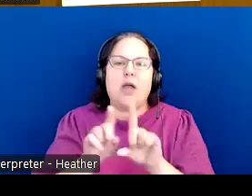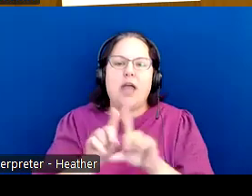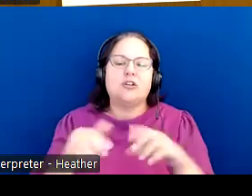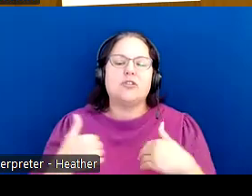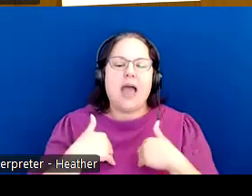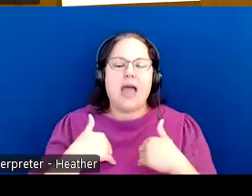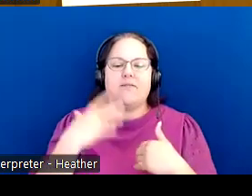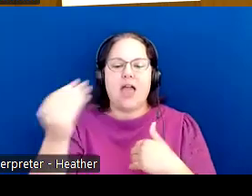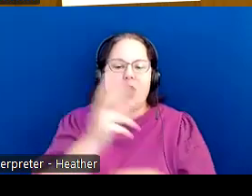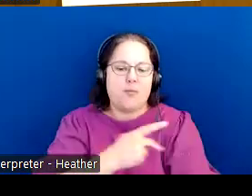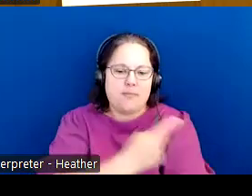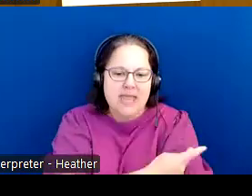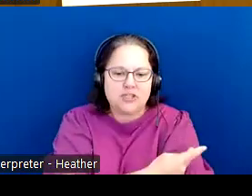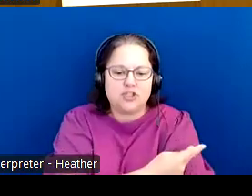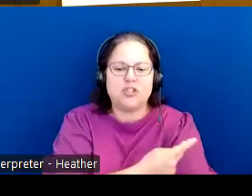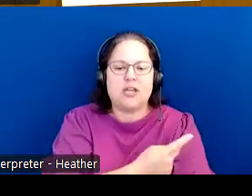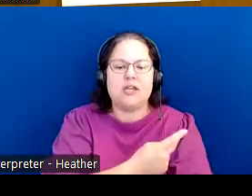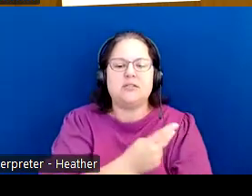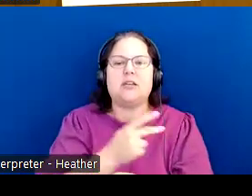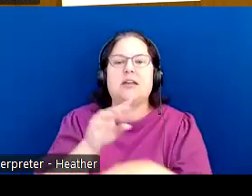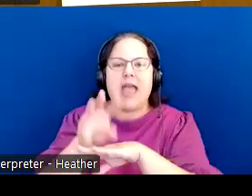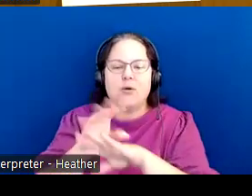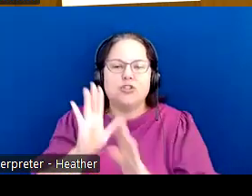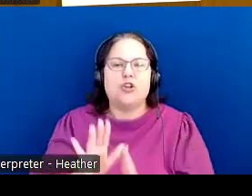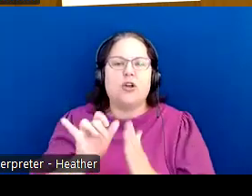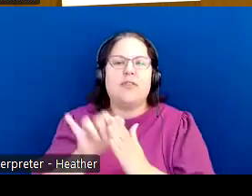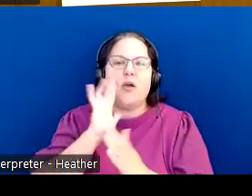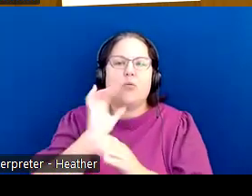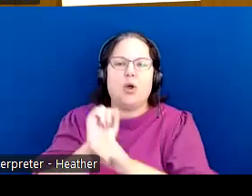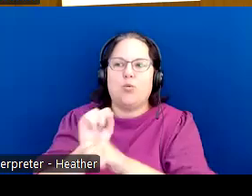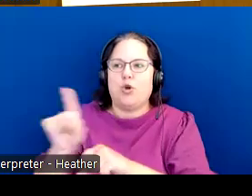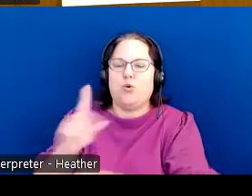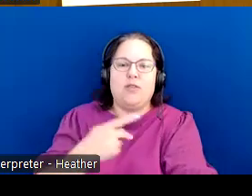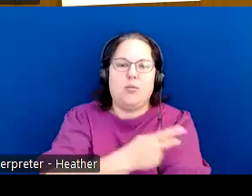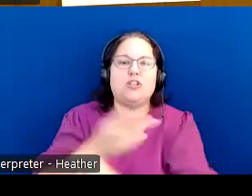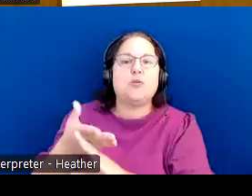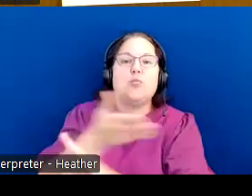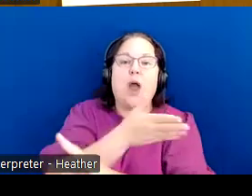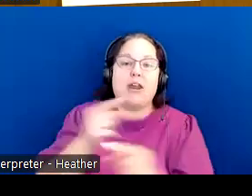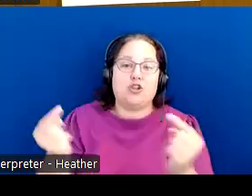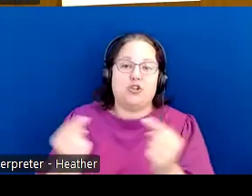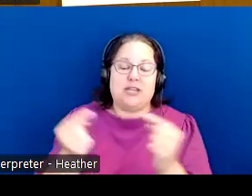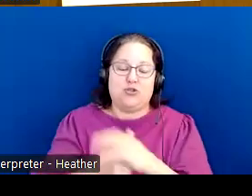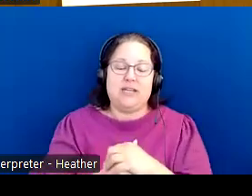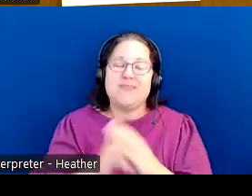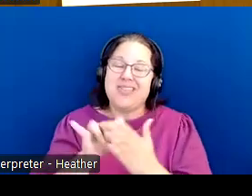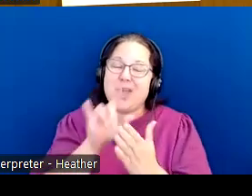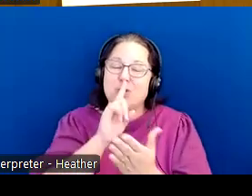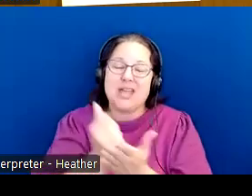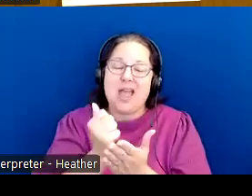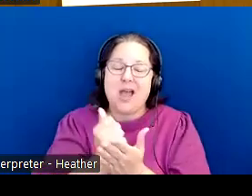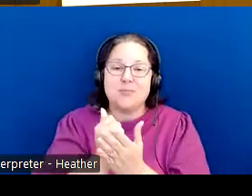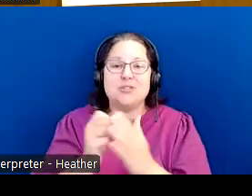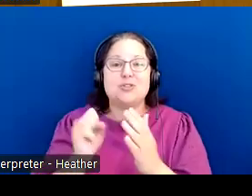that meets with every patient who was working prior to the injury. That's been a real help. She then gets me people